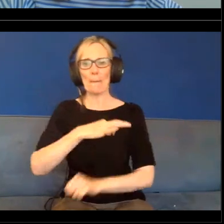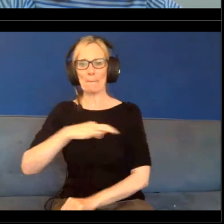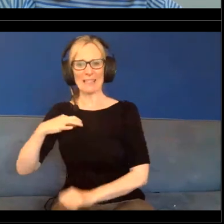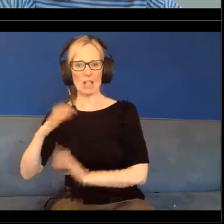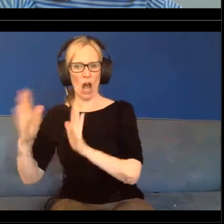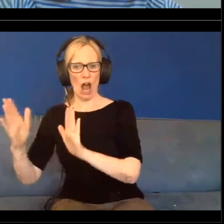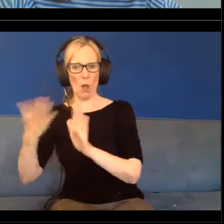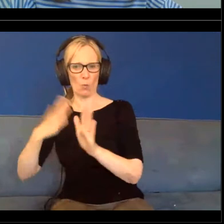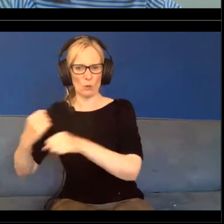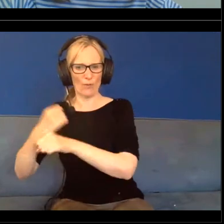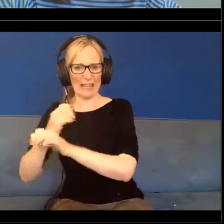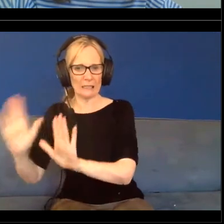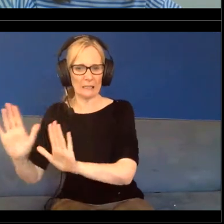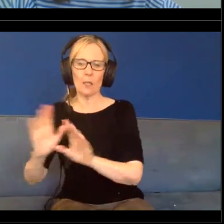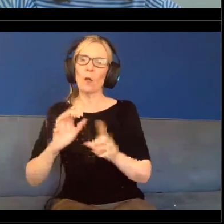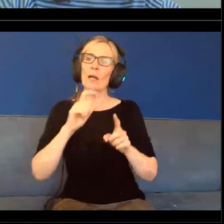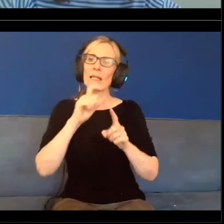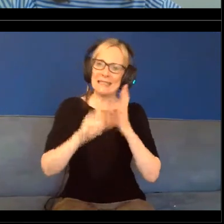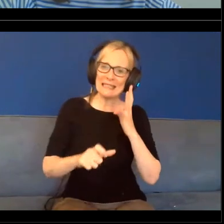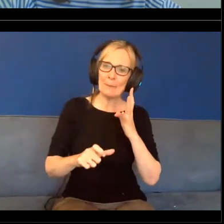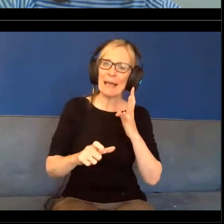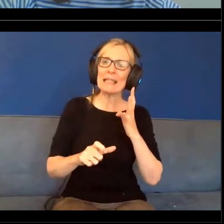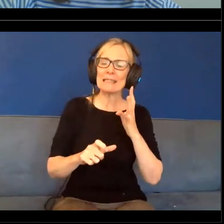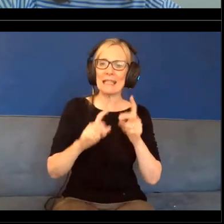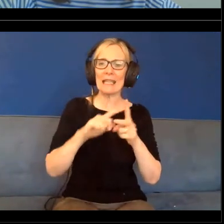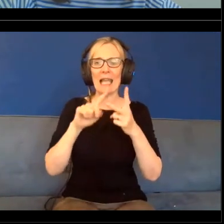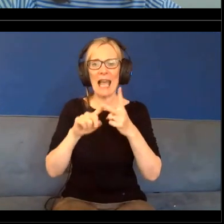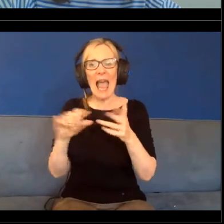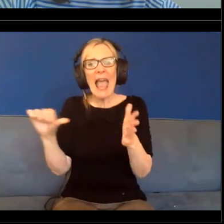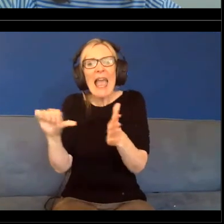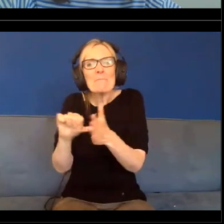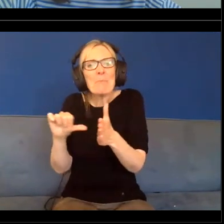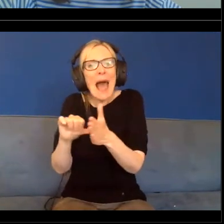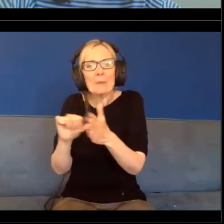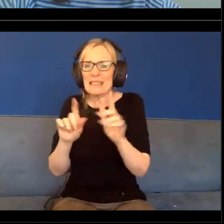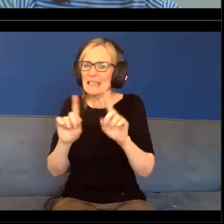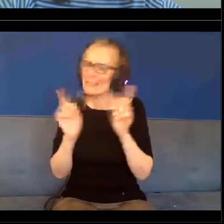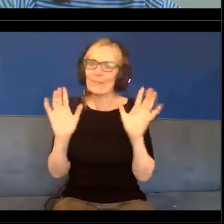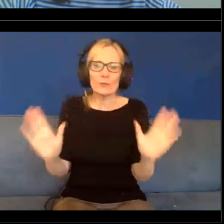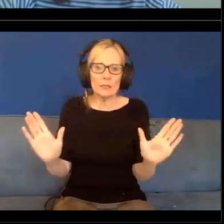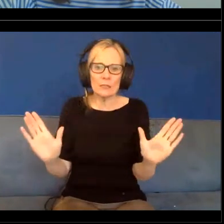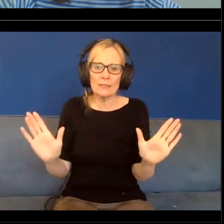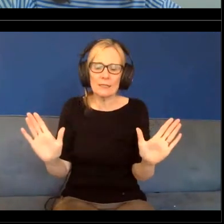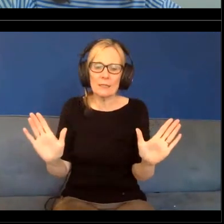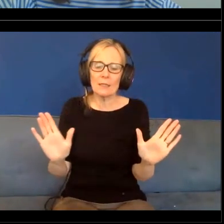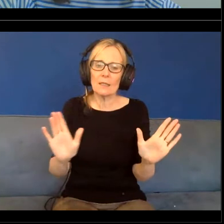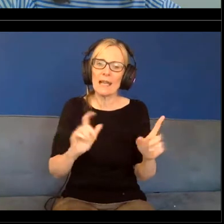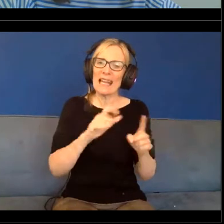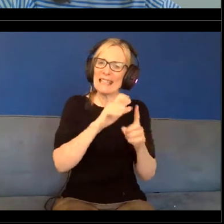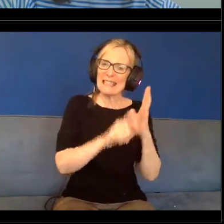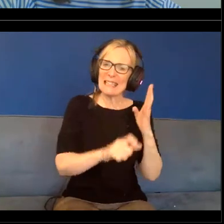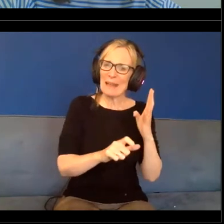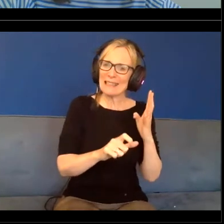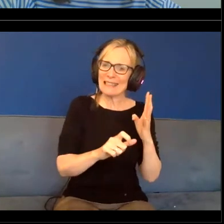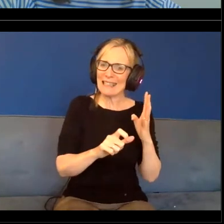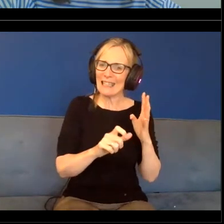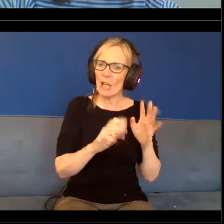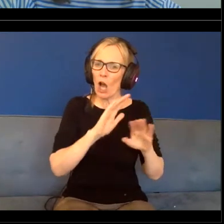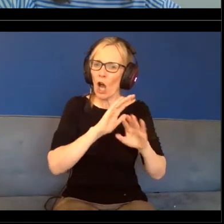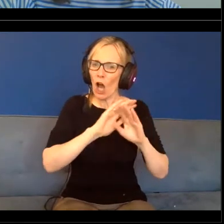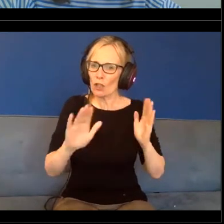are two different things. So impairment is the condition that somebody might have, but a disability is not necessarily caused by